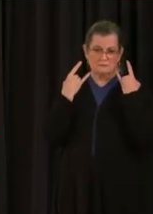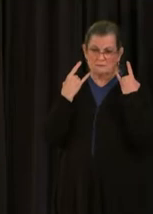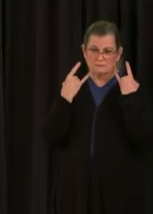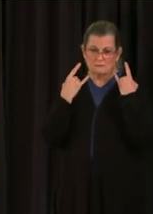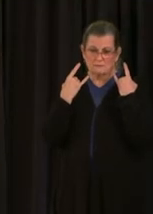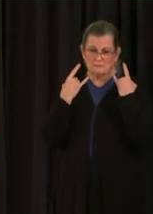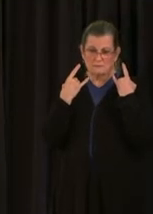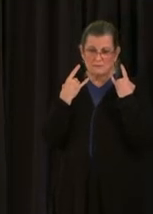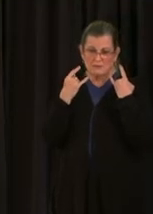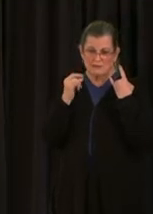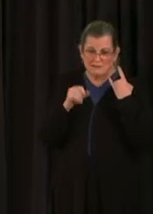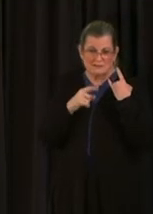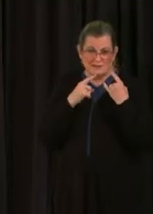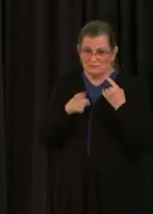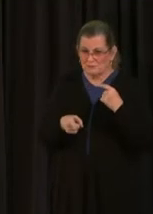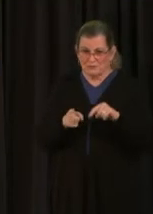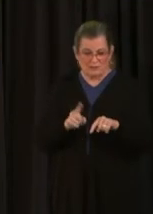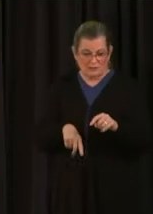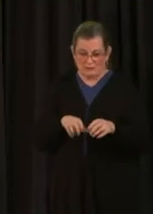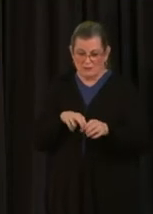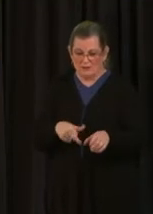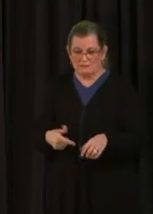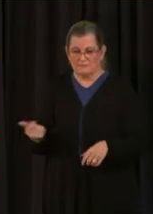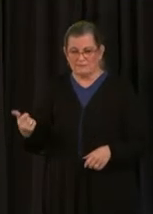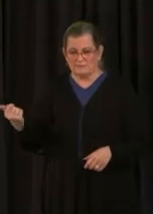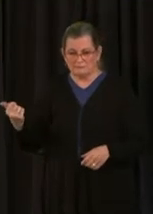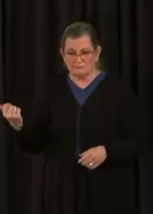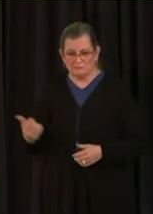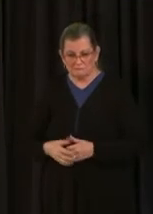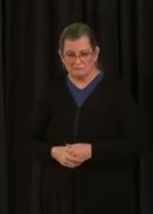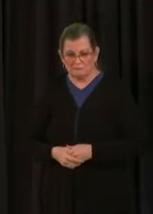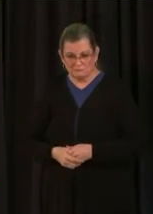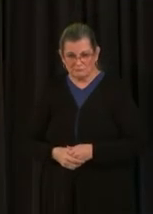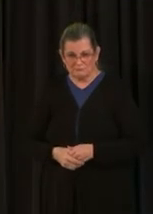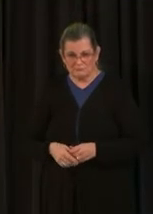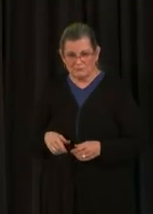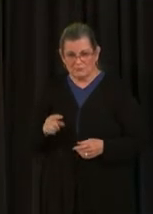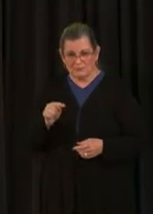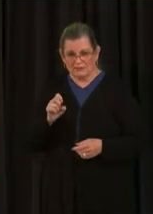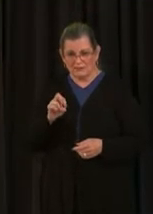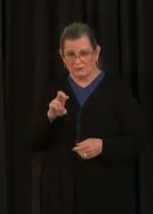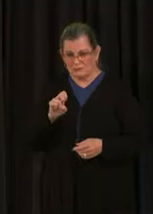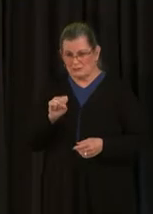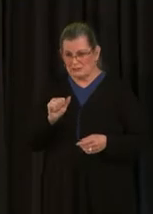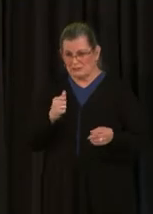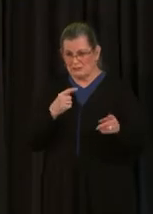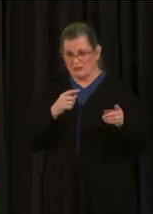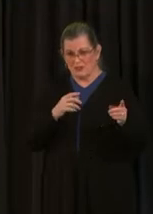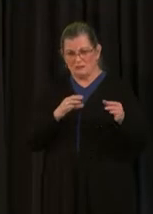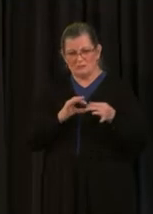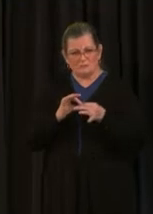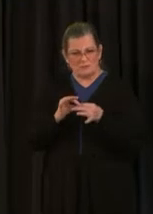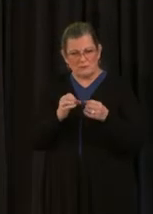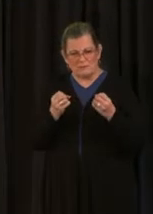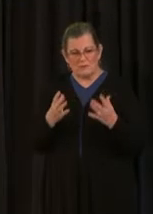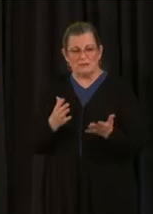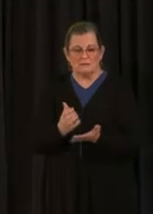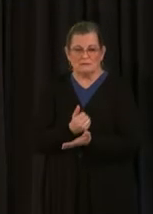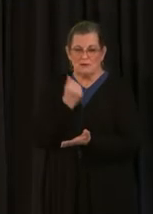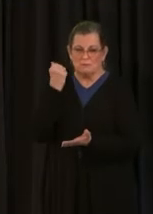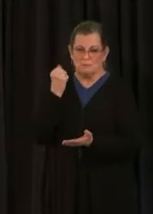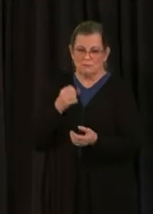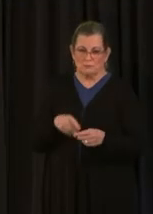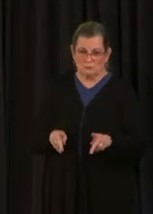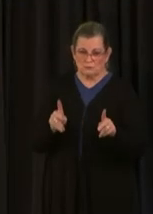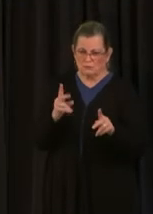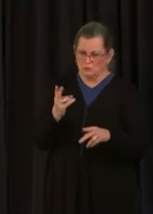guidance and identify any opportunities to enhance the safety of our system. With that,